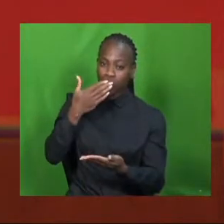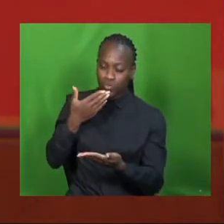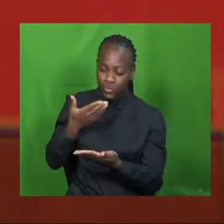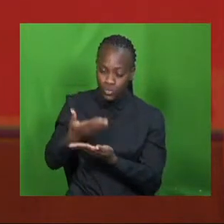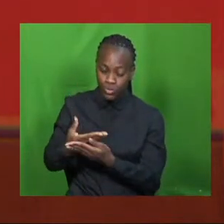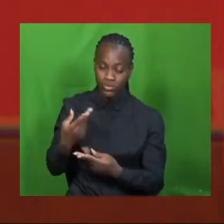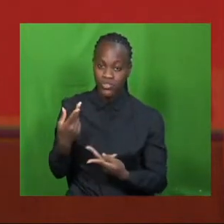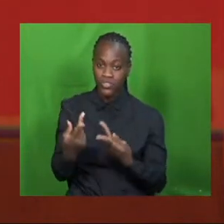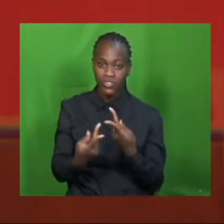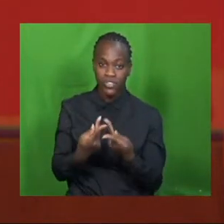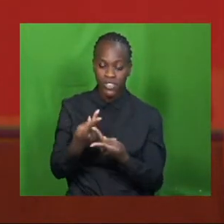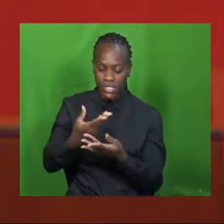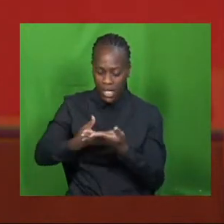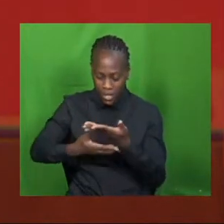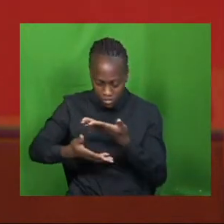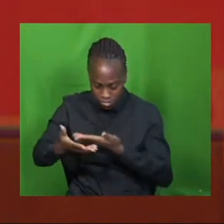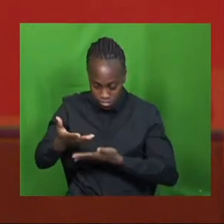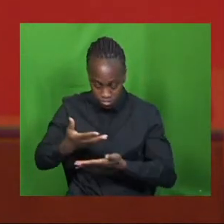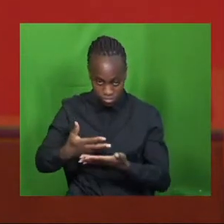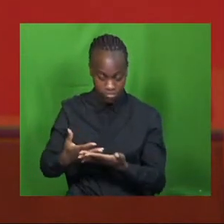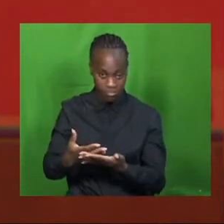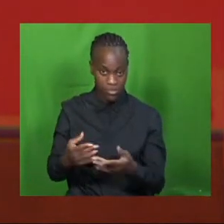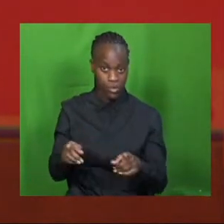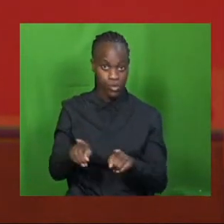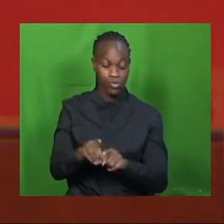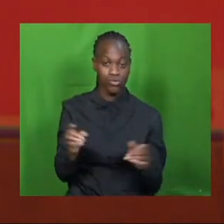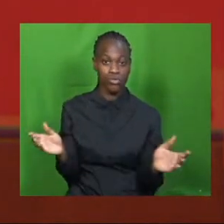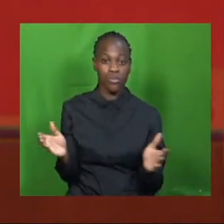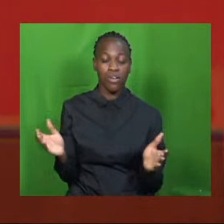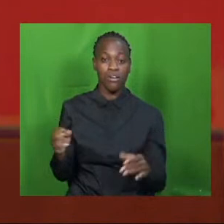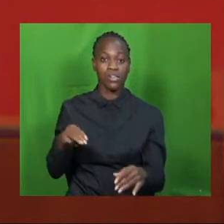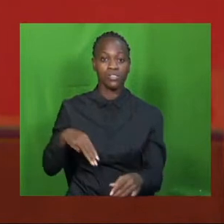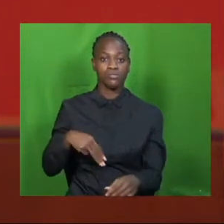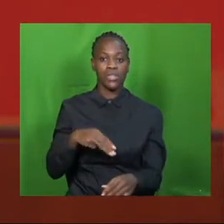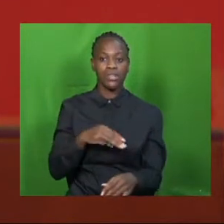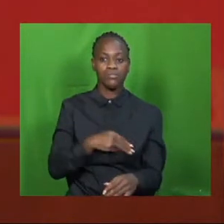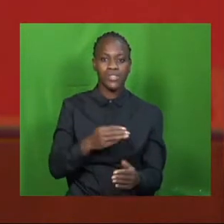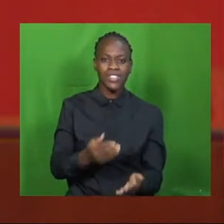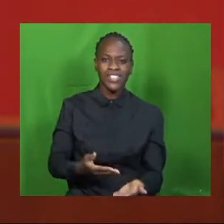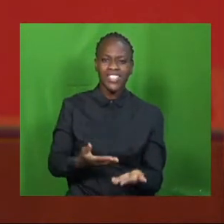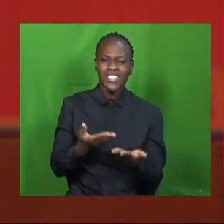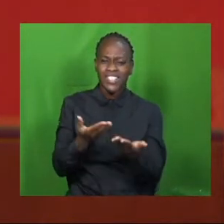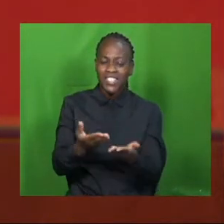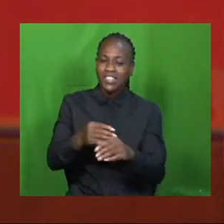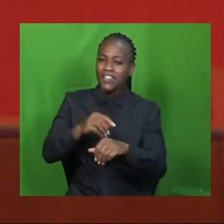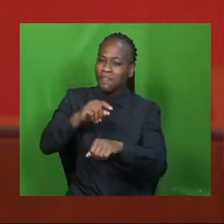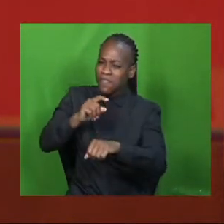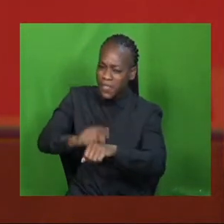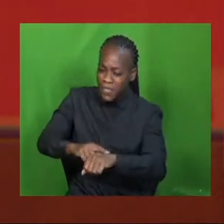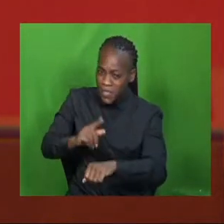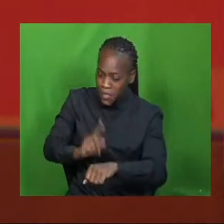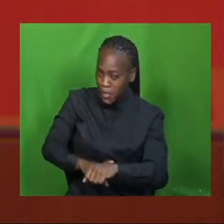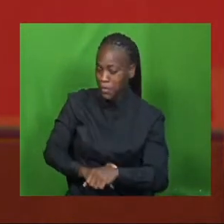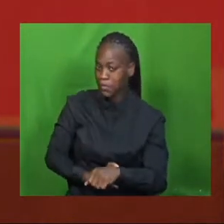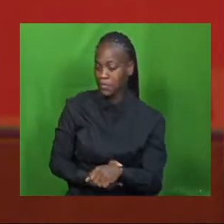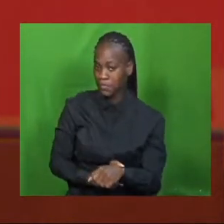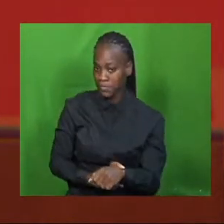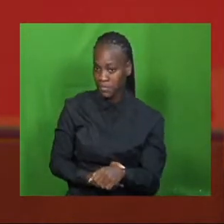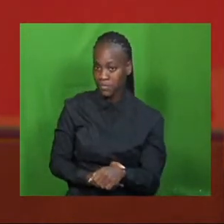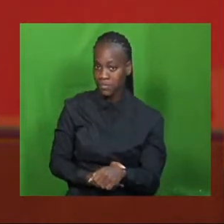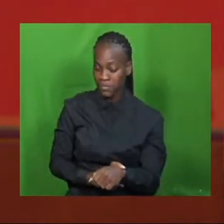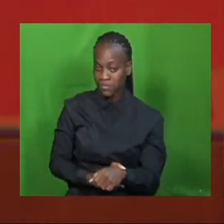The delegation are, among other things, to meet with their Ghanaian counterparts